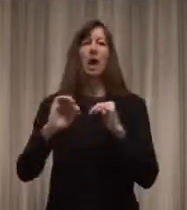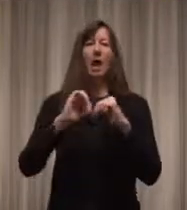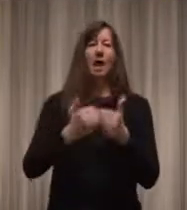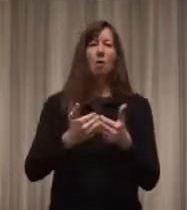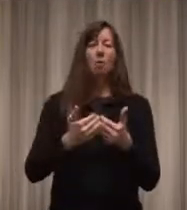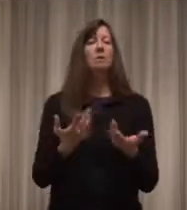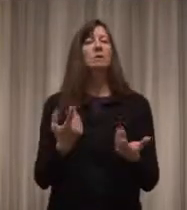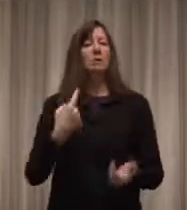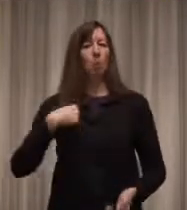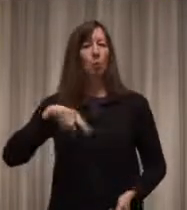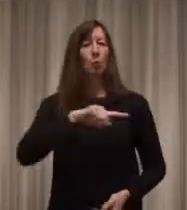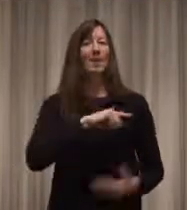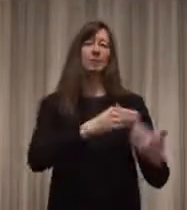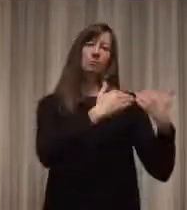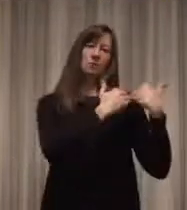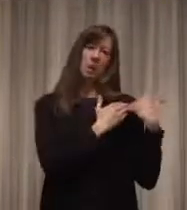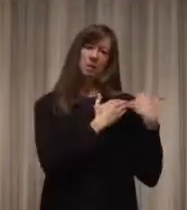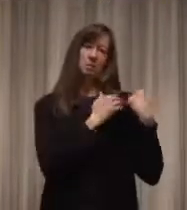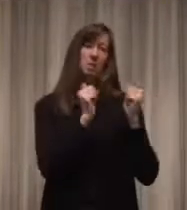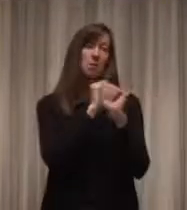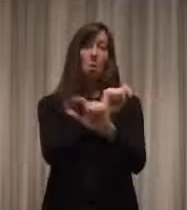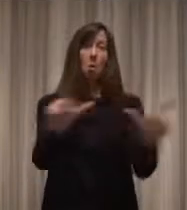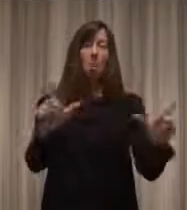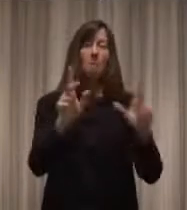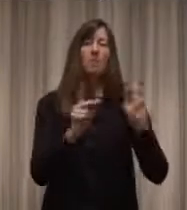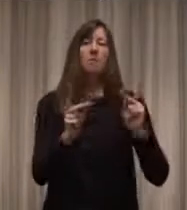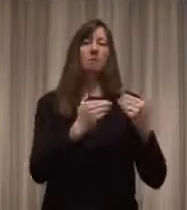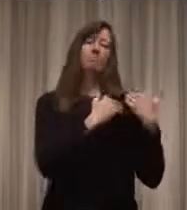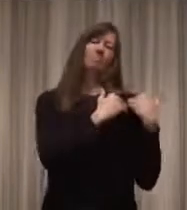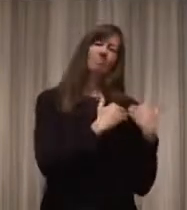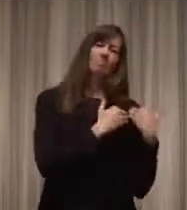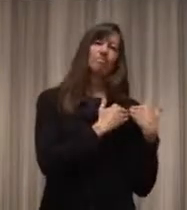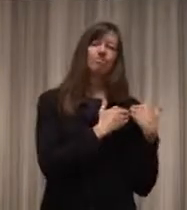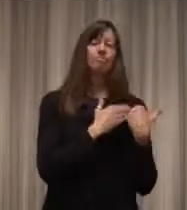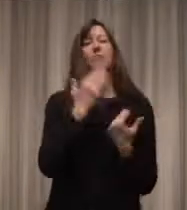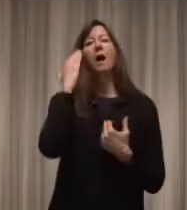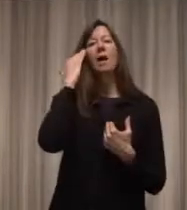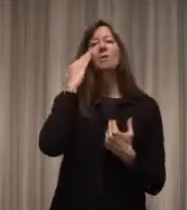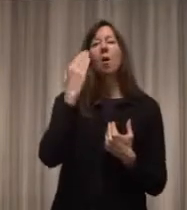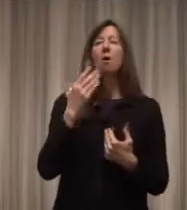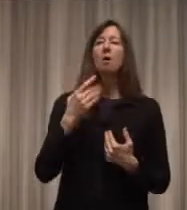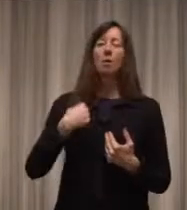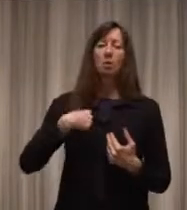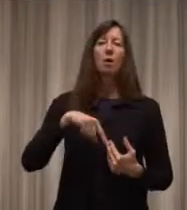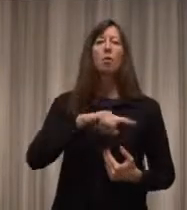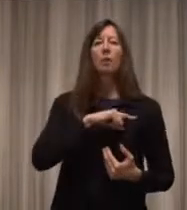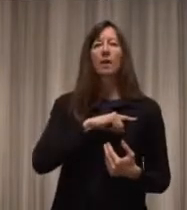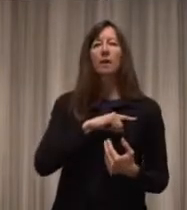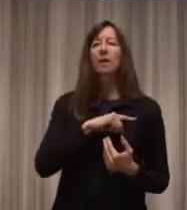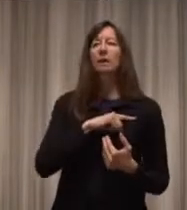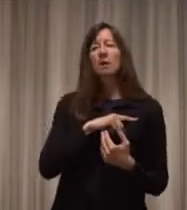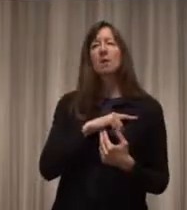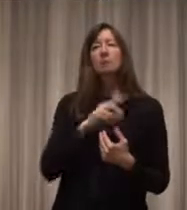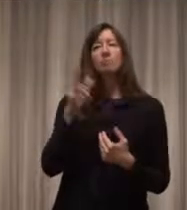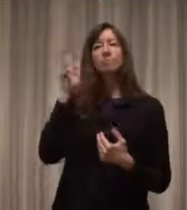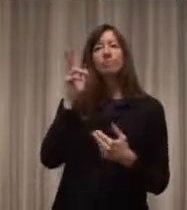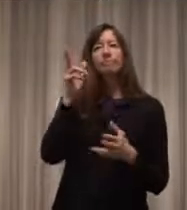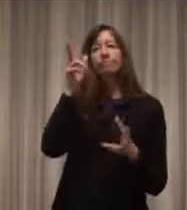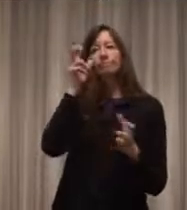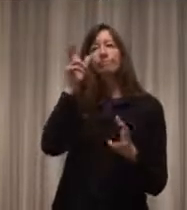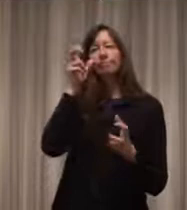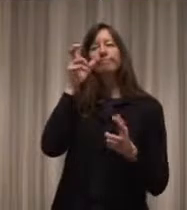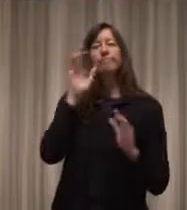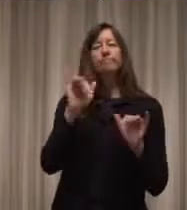that almost a year in, I know, but that we continue to follow those precautions. I think about the fact that we're heading